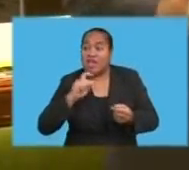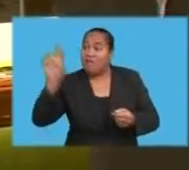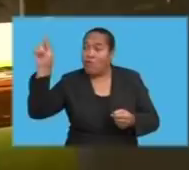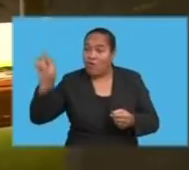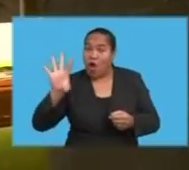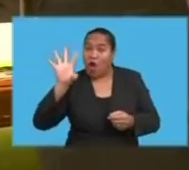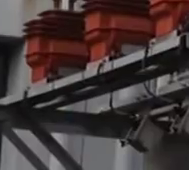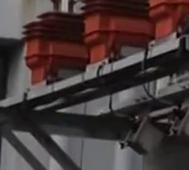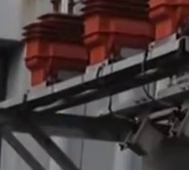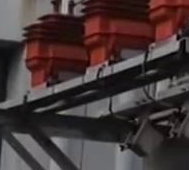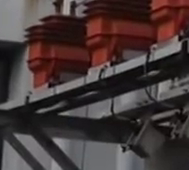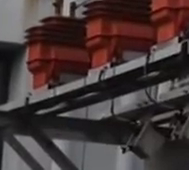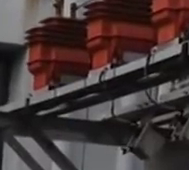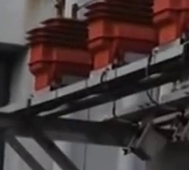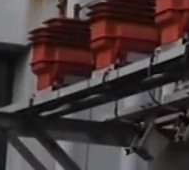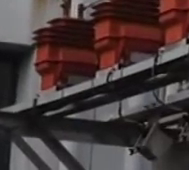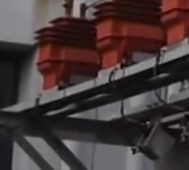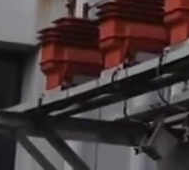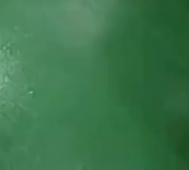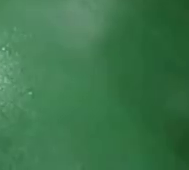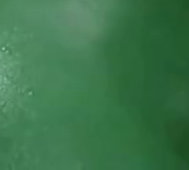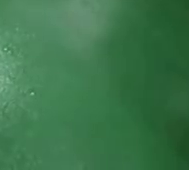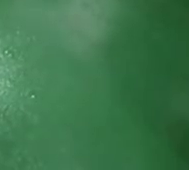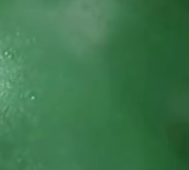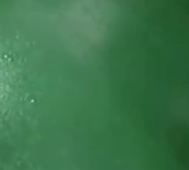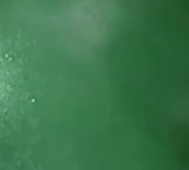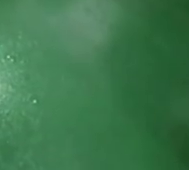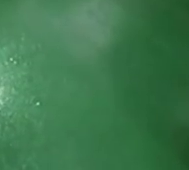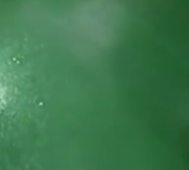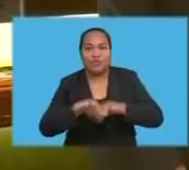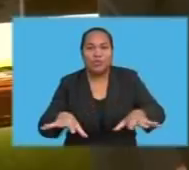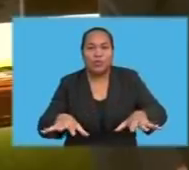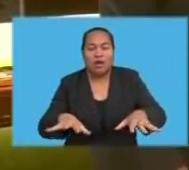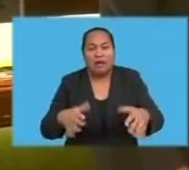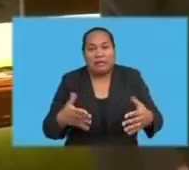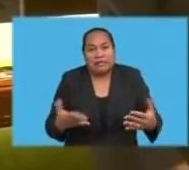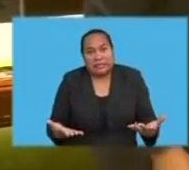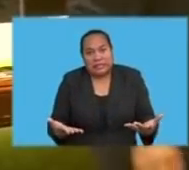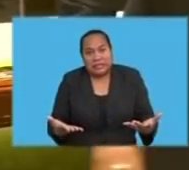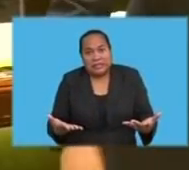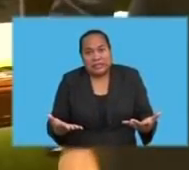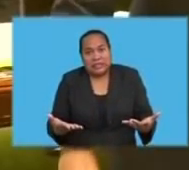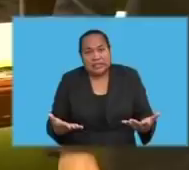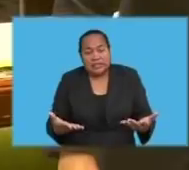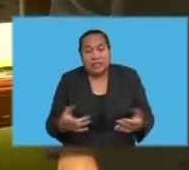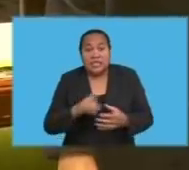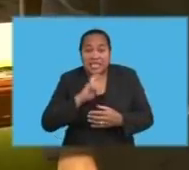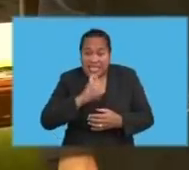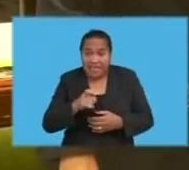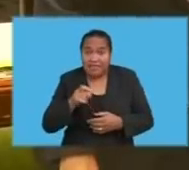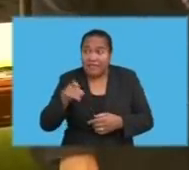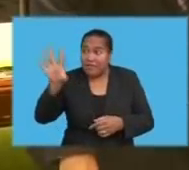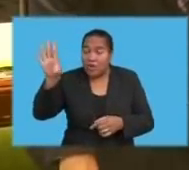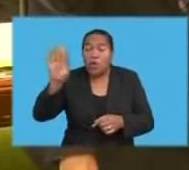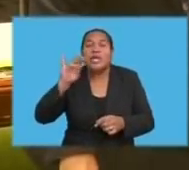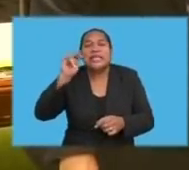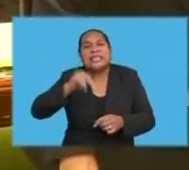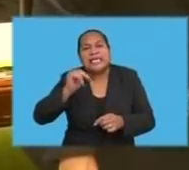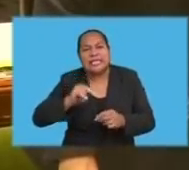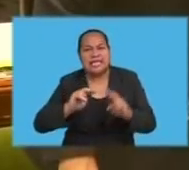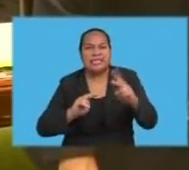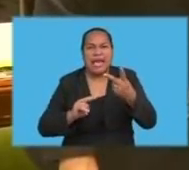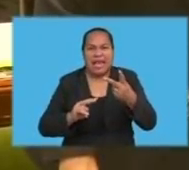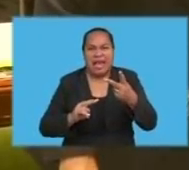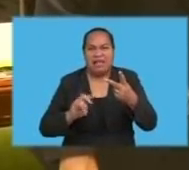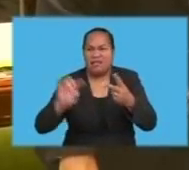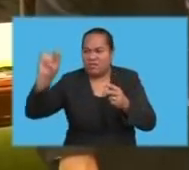one picks up. Now, in order to, unfortunately this was not done, and in order to build a second line, it'll